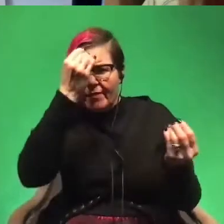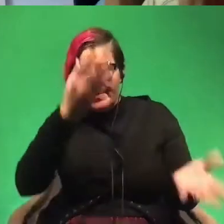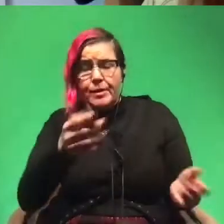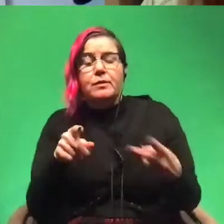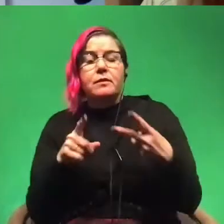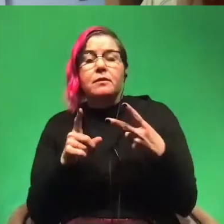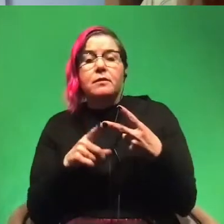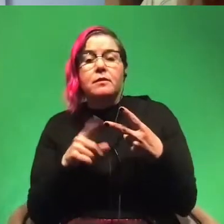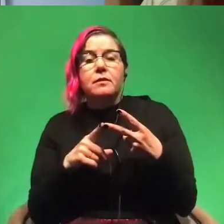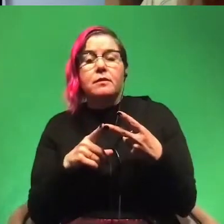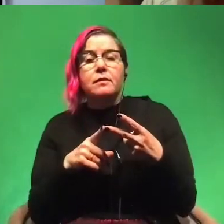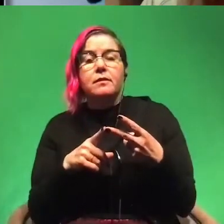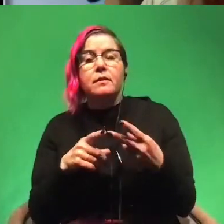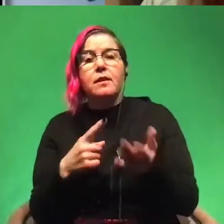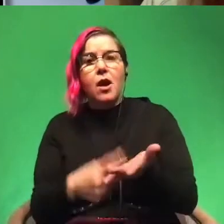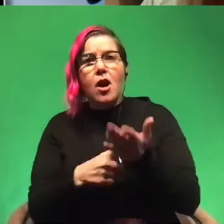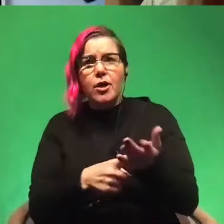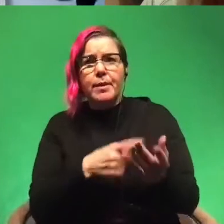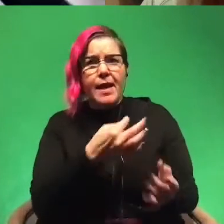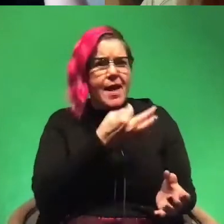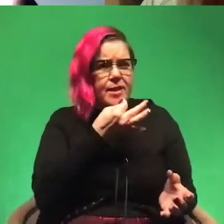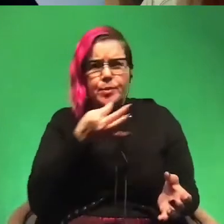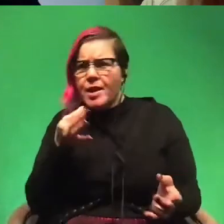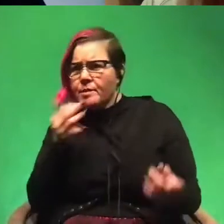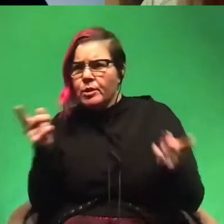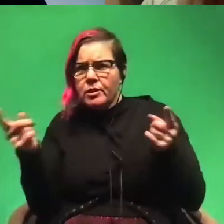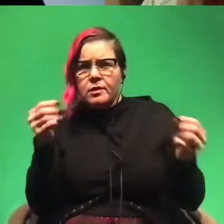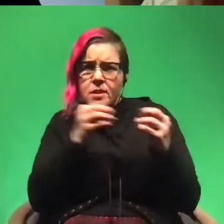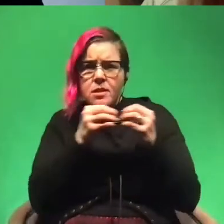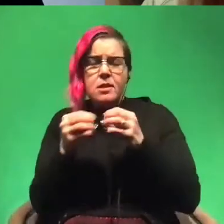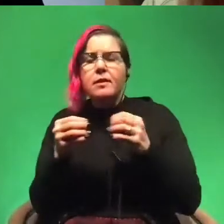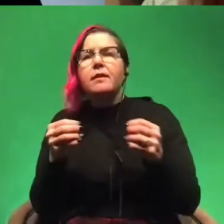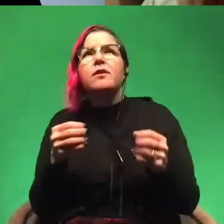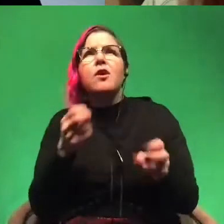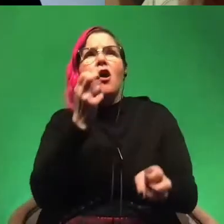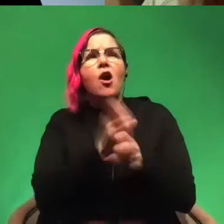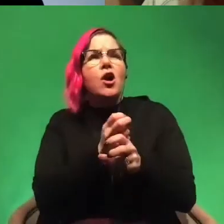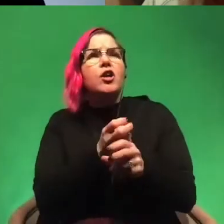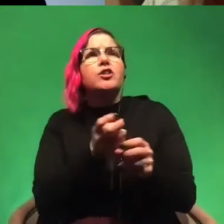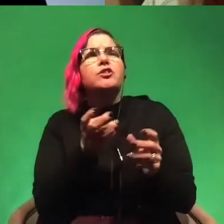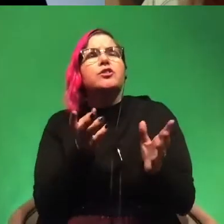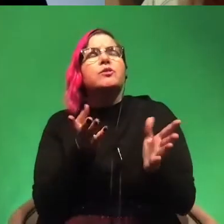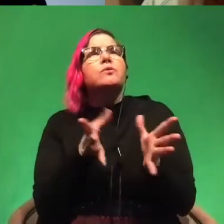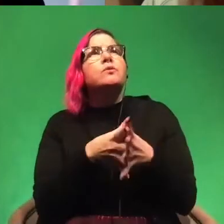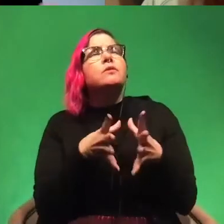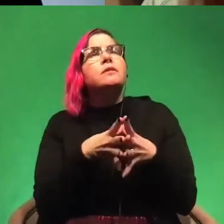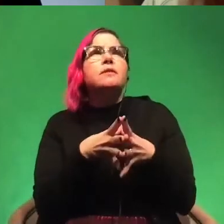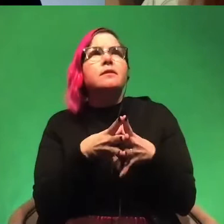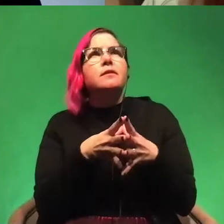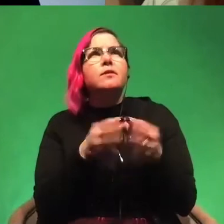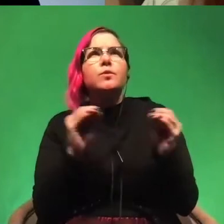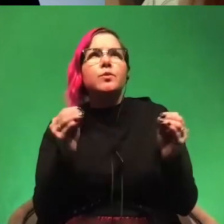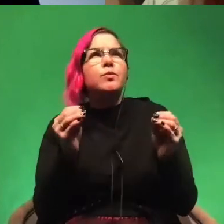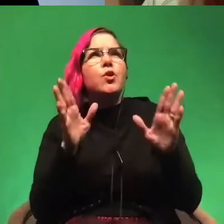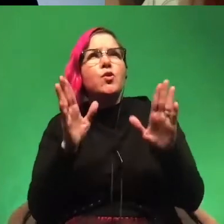really comes down to like an argument between experts, right? So like, I don't know how to, it's hard to get around the idea. There's not really like a great way